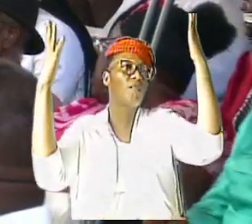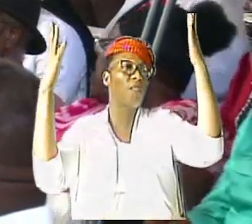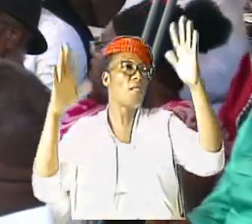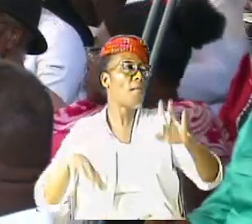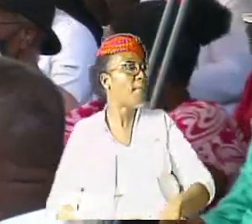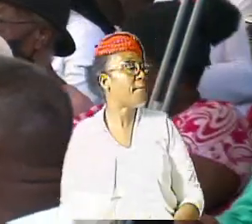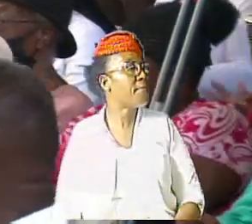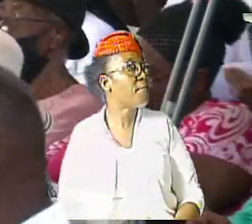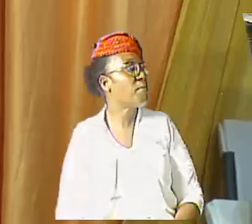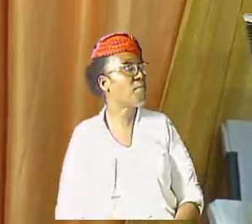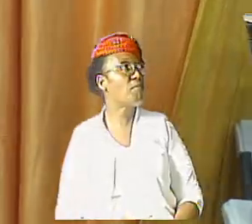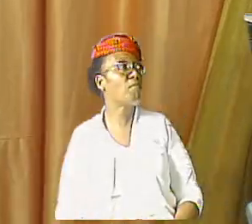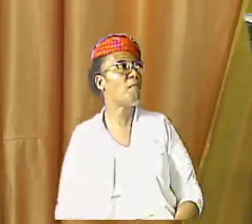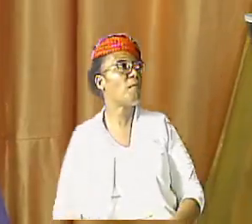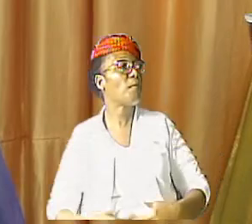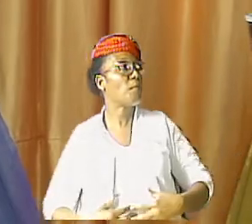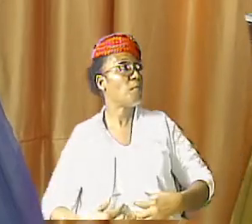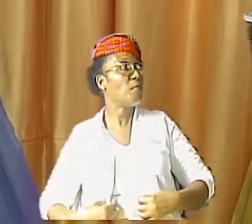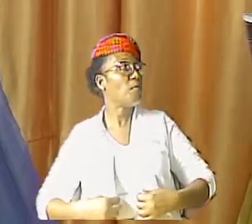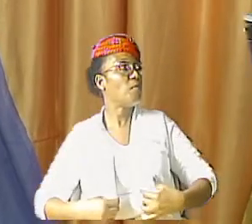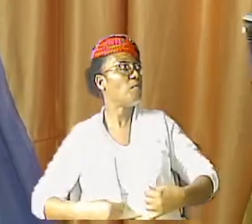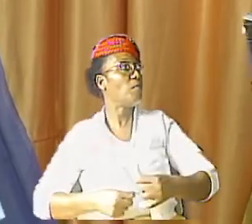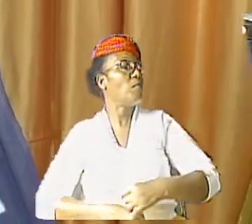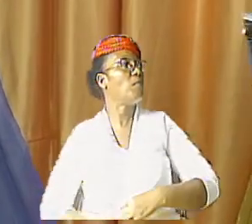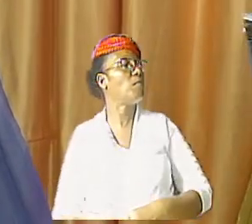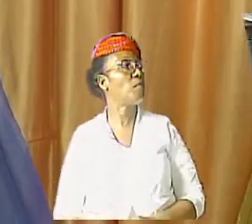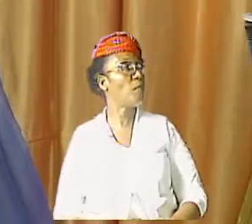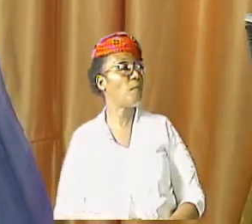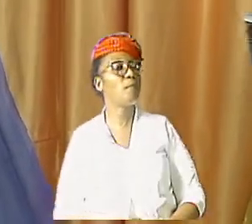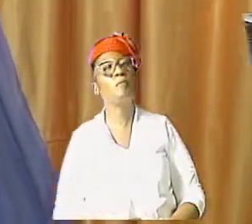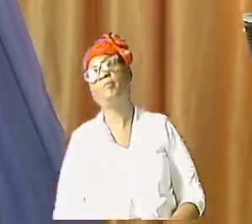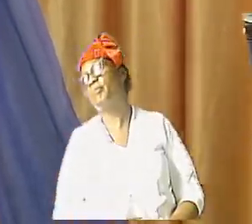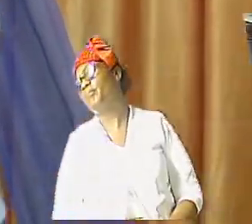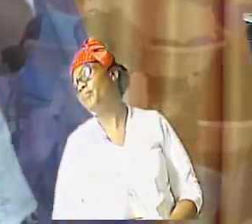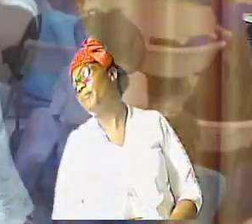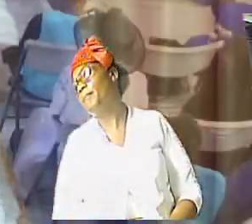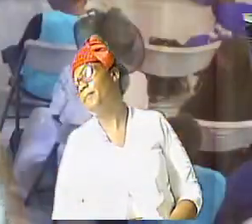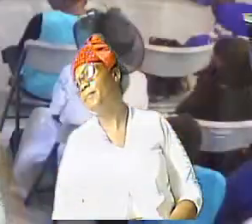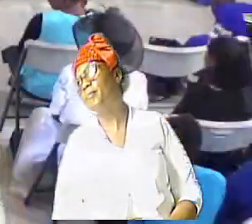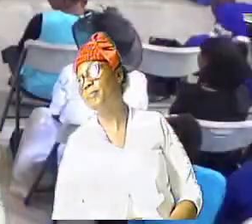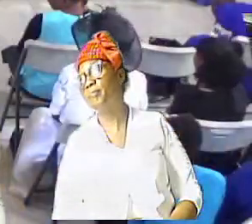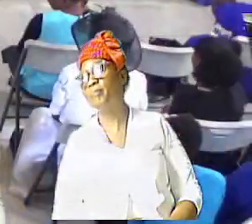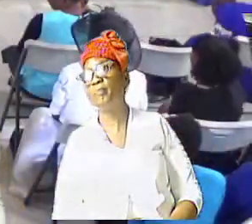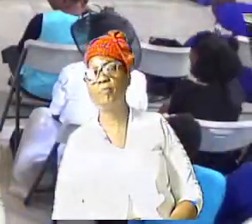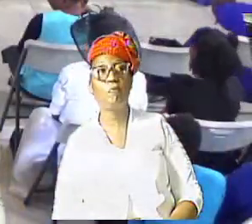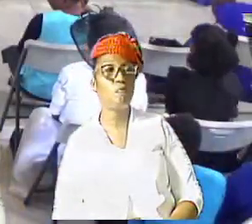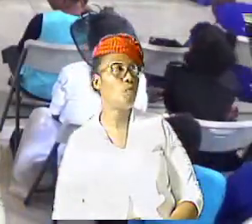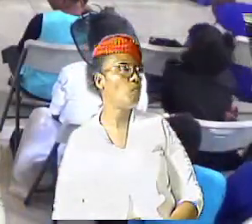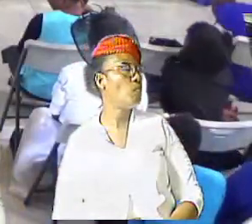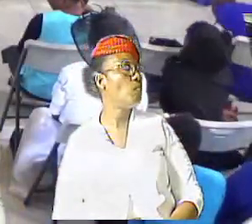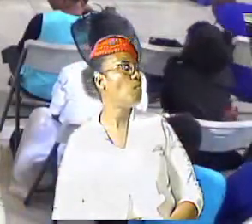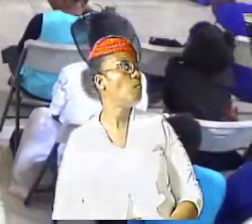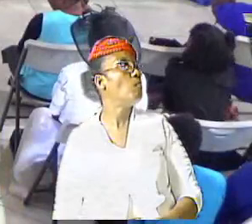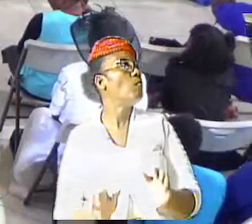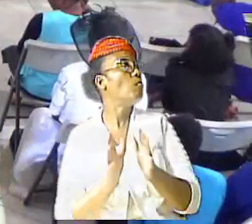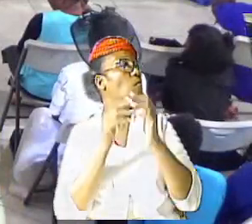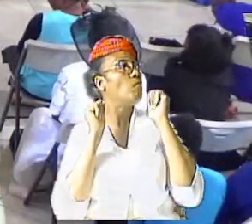Hallelujah. Could we bless the Lord? Praise them. Praise the Lord. Now over to you, brother and sister Cook. Bless the Lord,